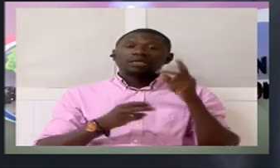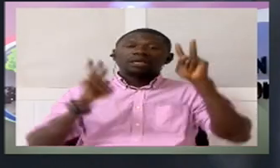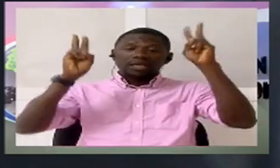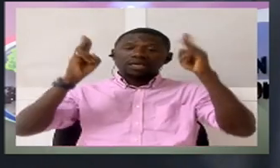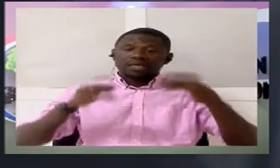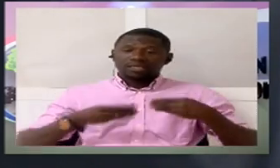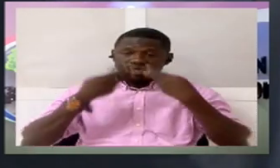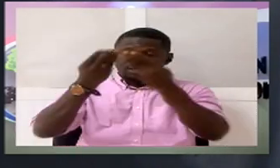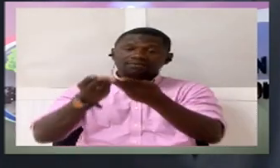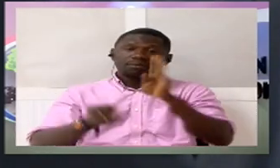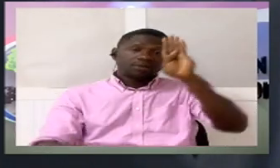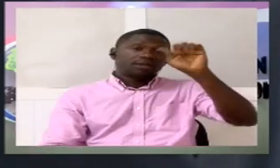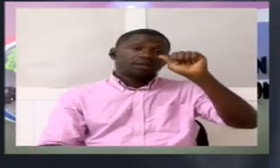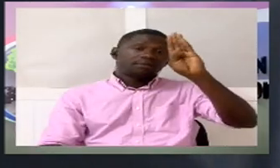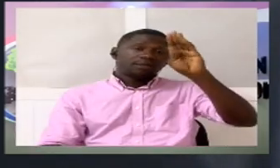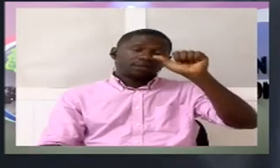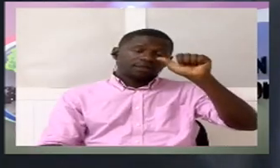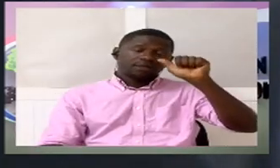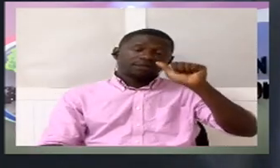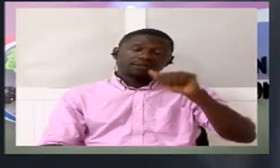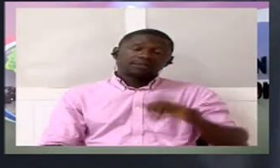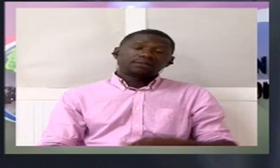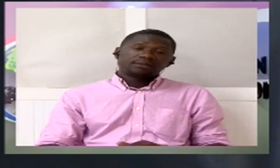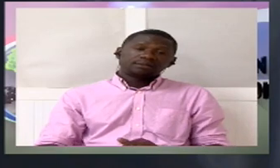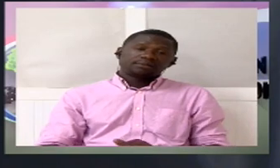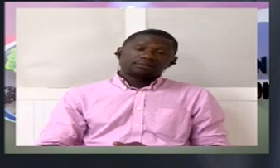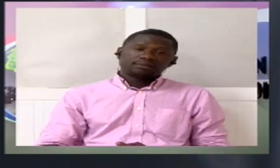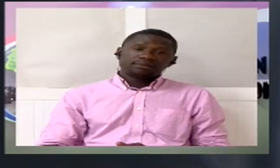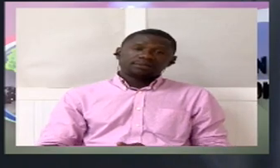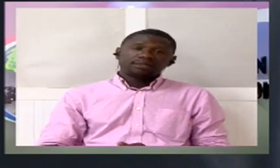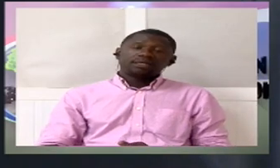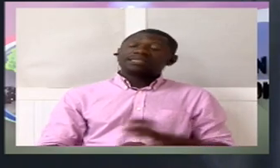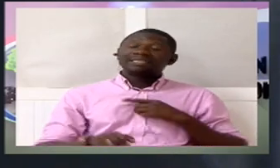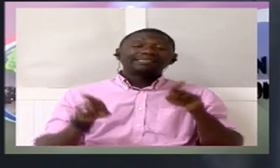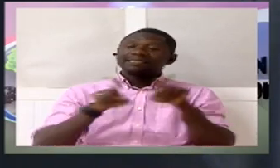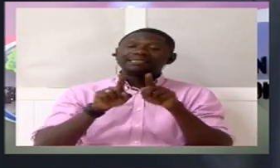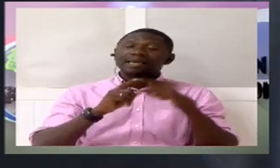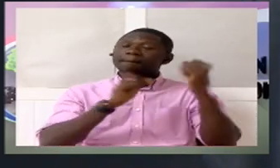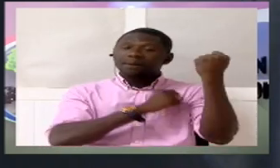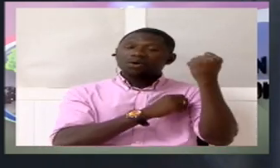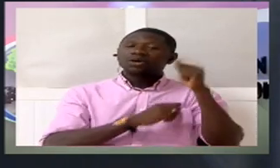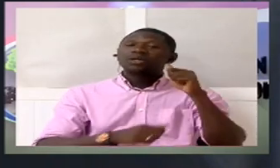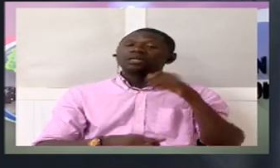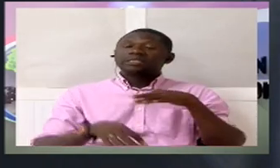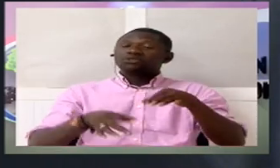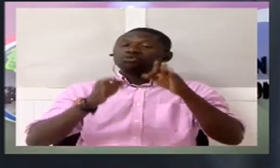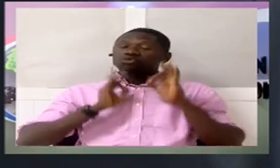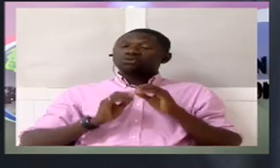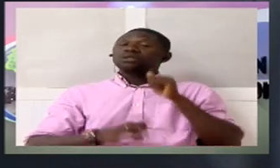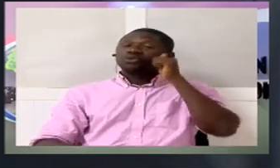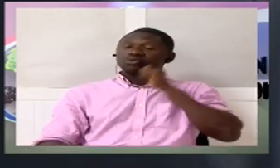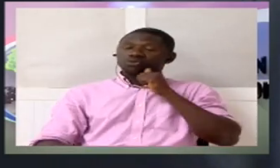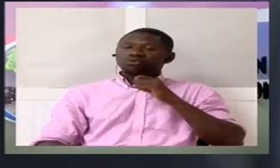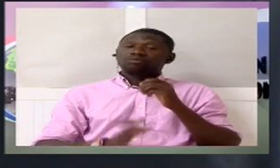Baba, sembo anata woleta aya use against Baba, those were the same powers he took and used